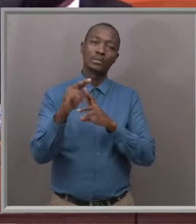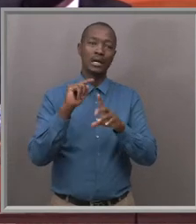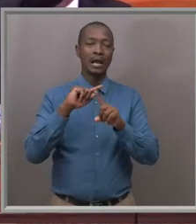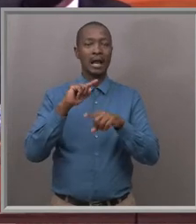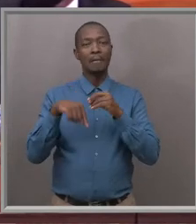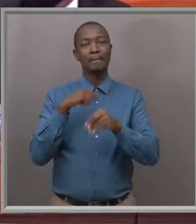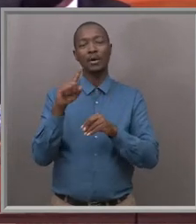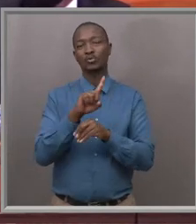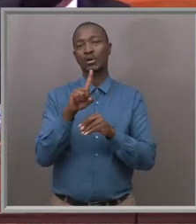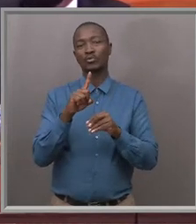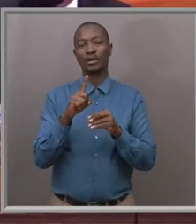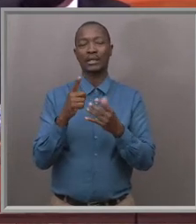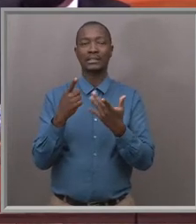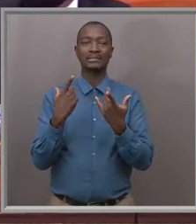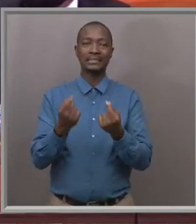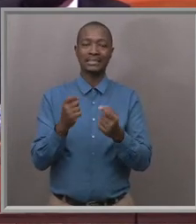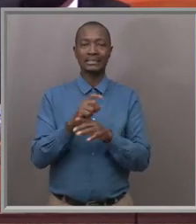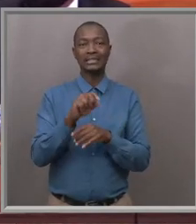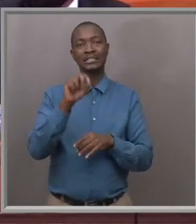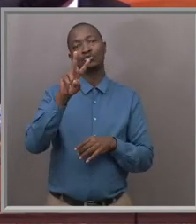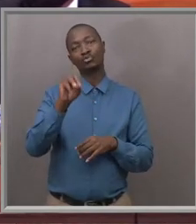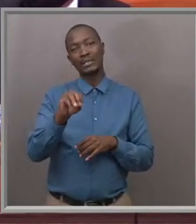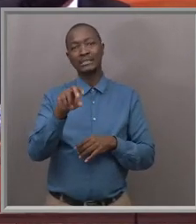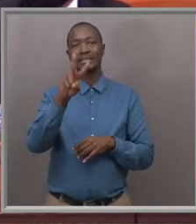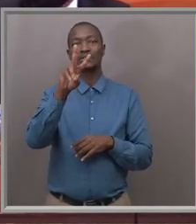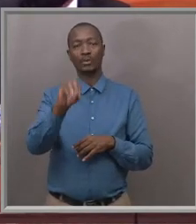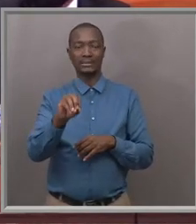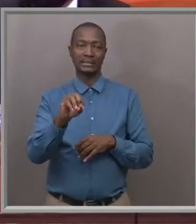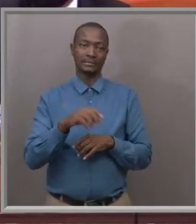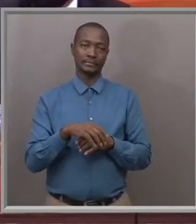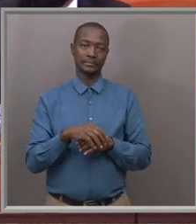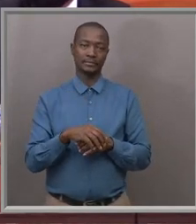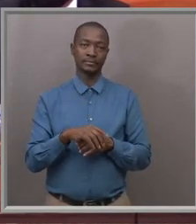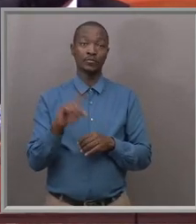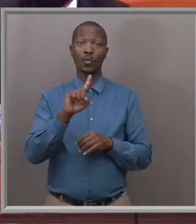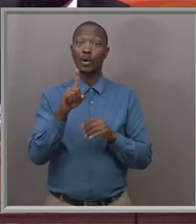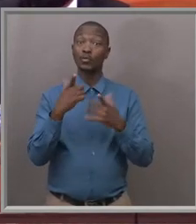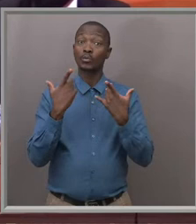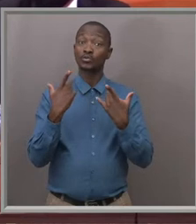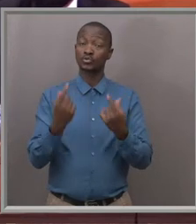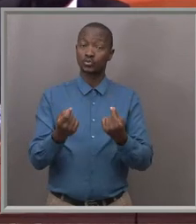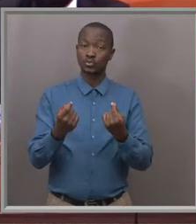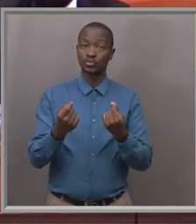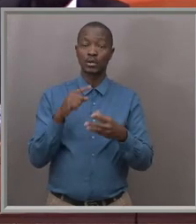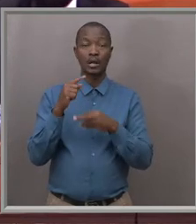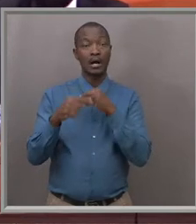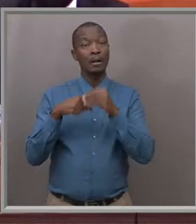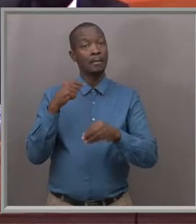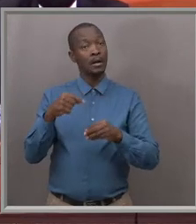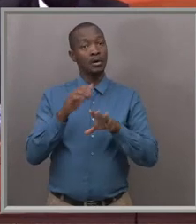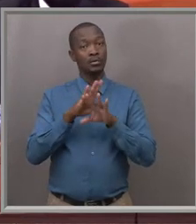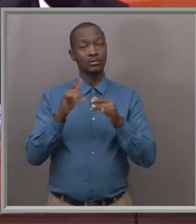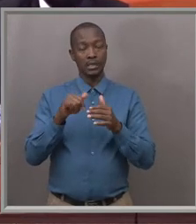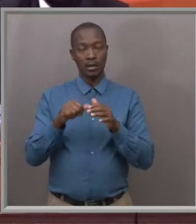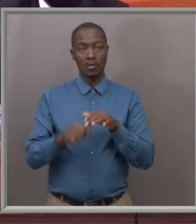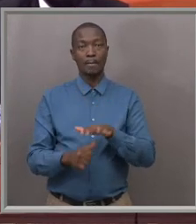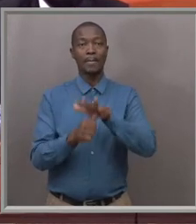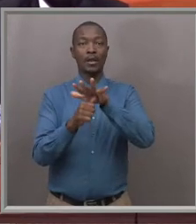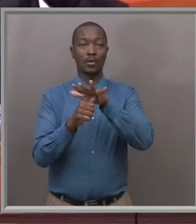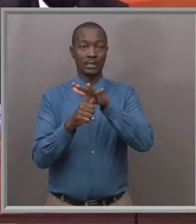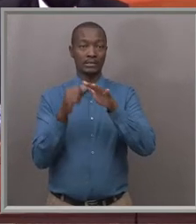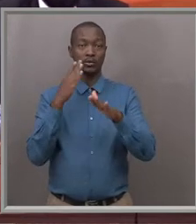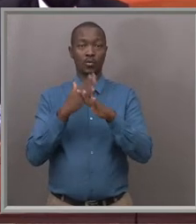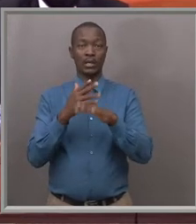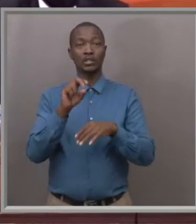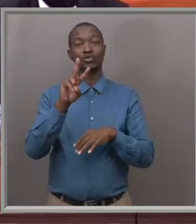do in 2020 and what we will do with regard to our priority work in